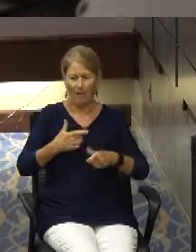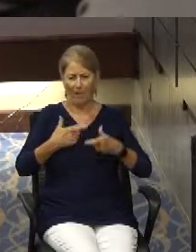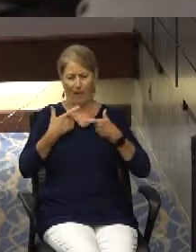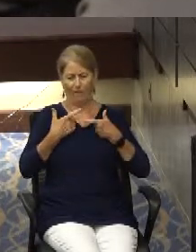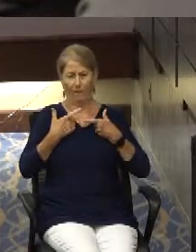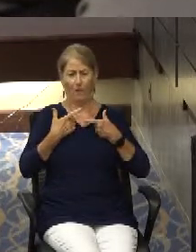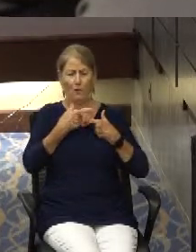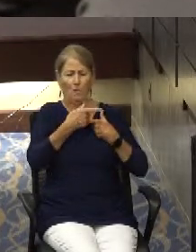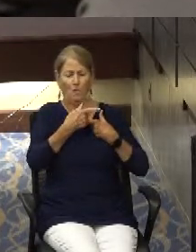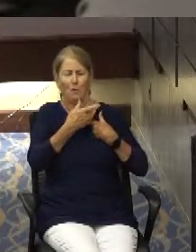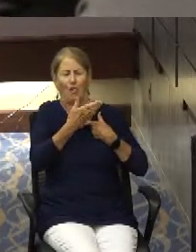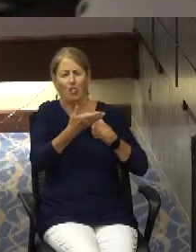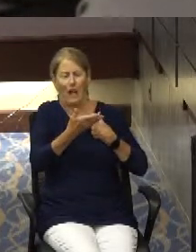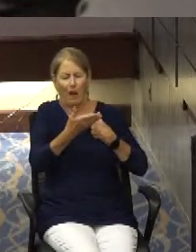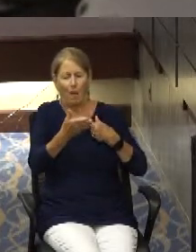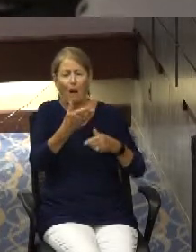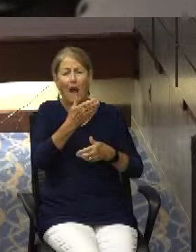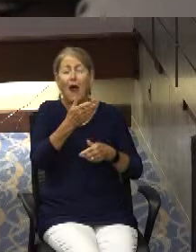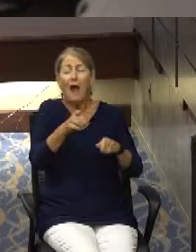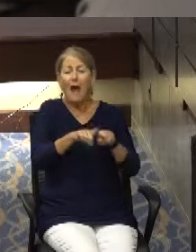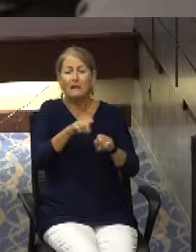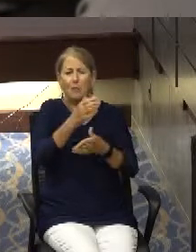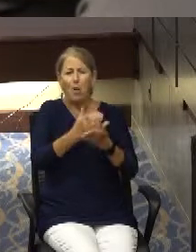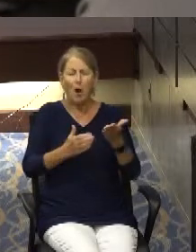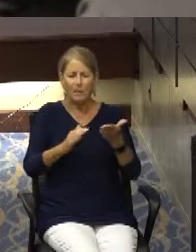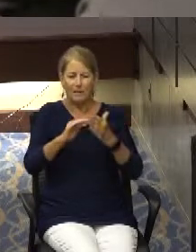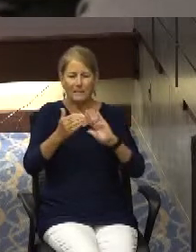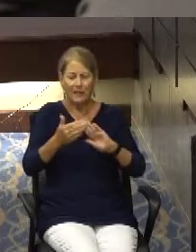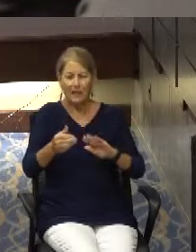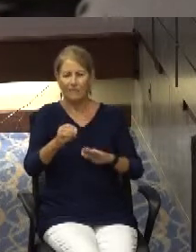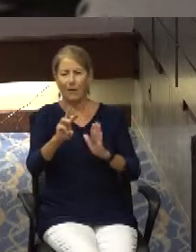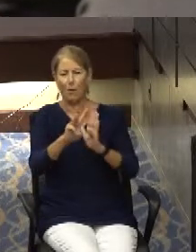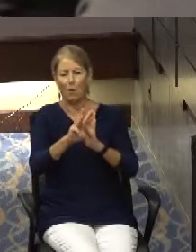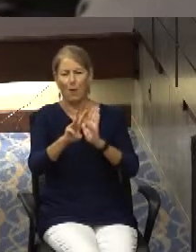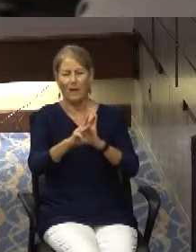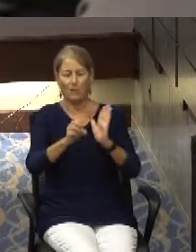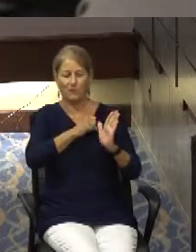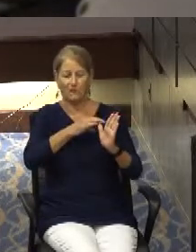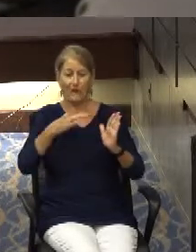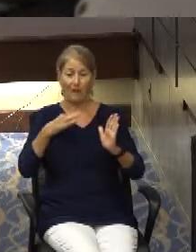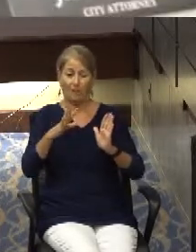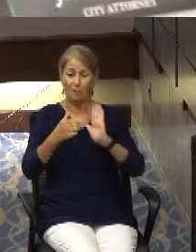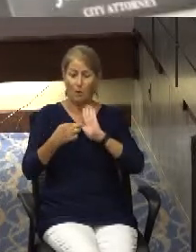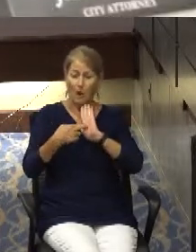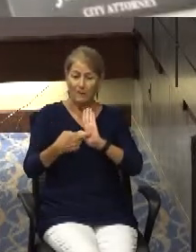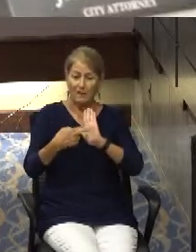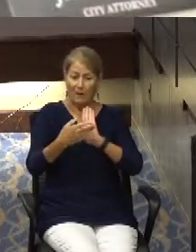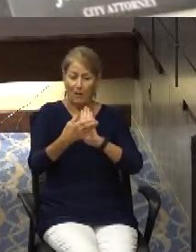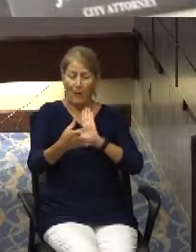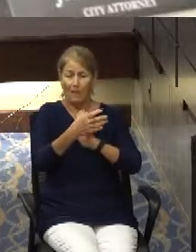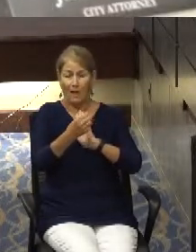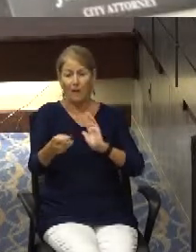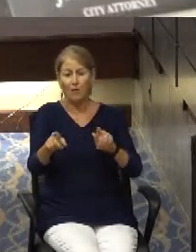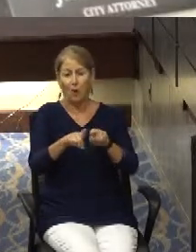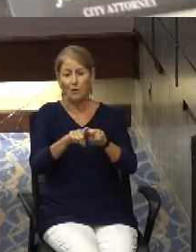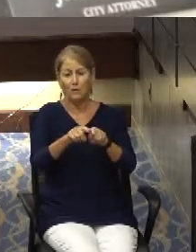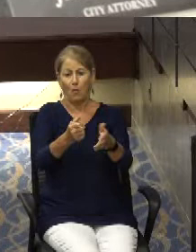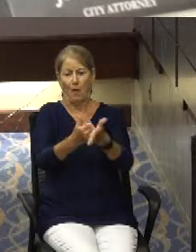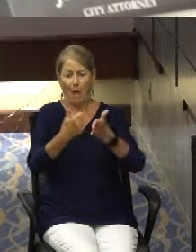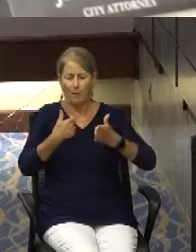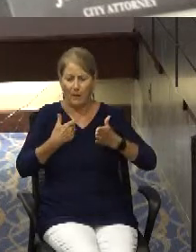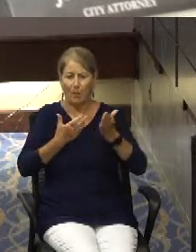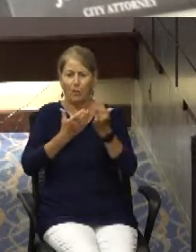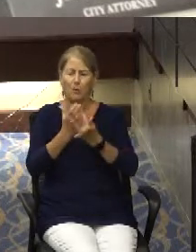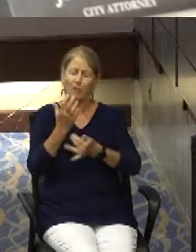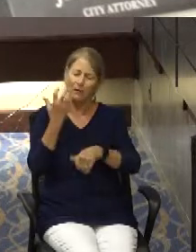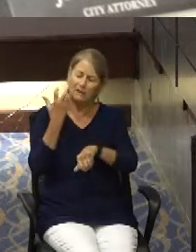there as part of the City of Waco staff. You were there representing them and also helped me through a rough spot in my